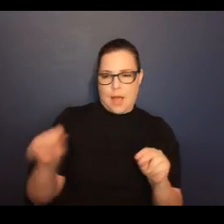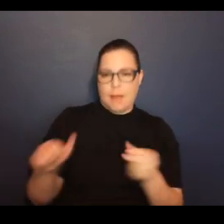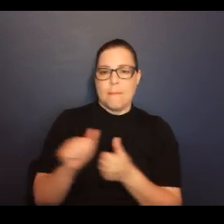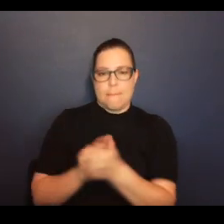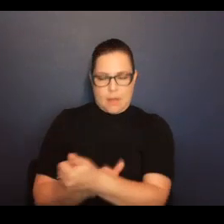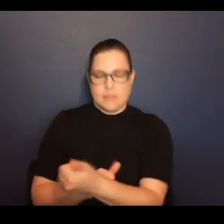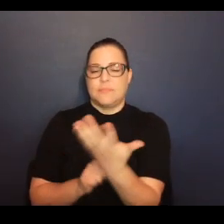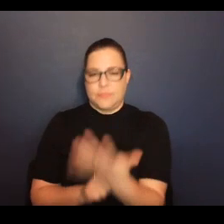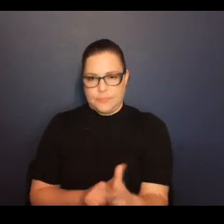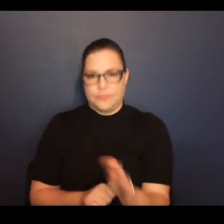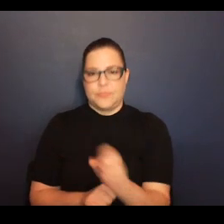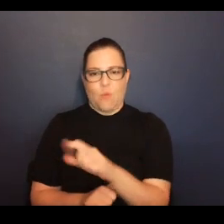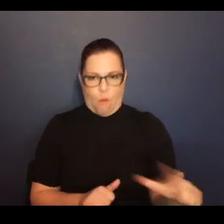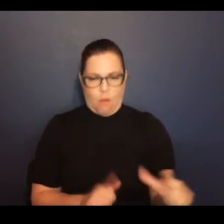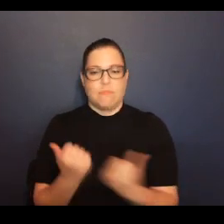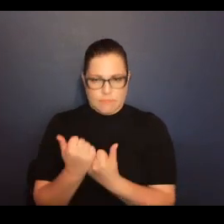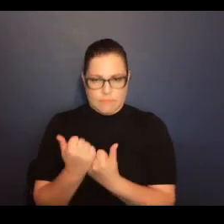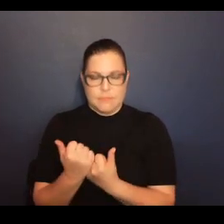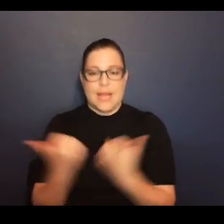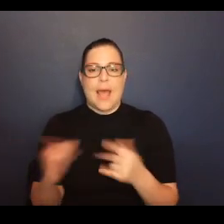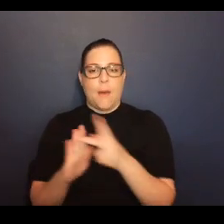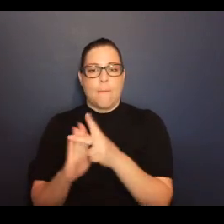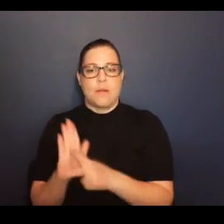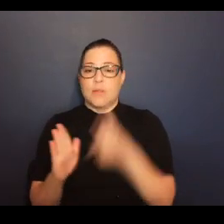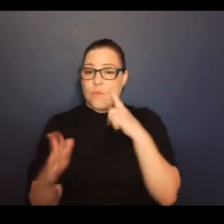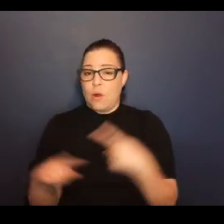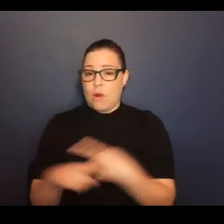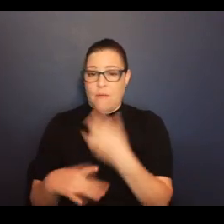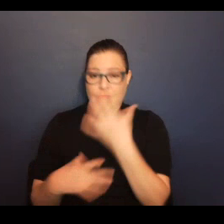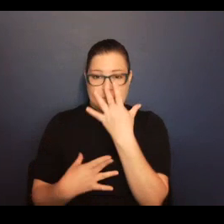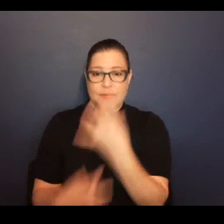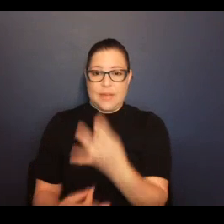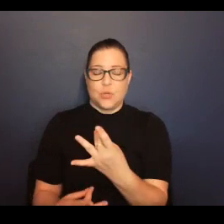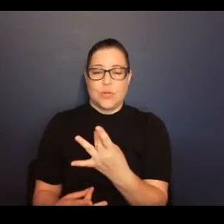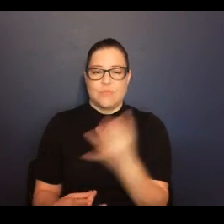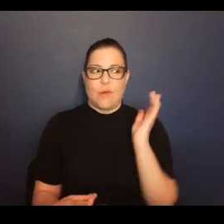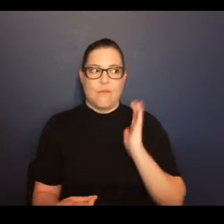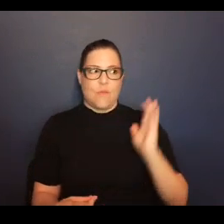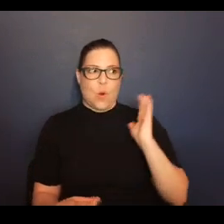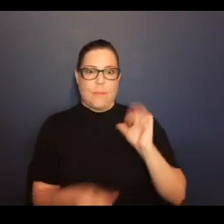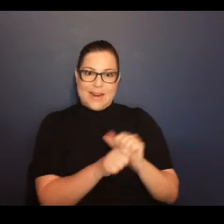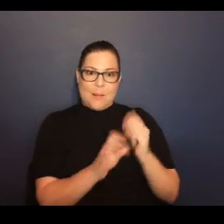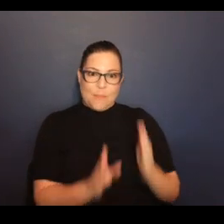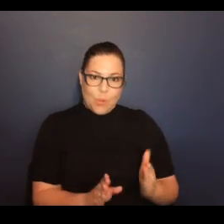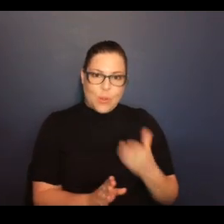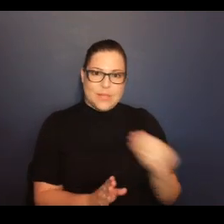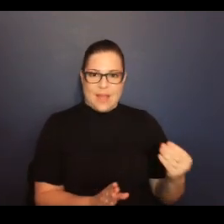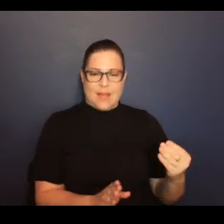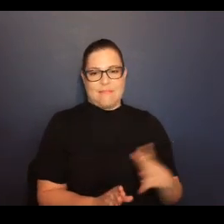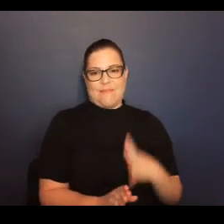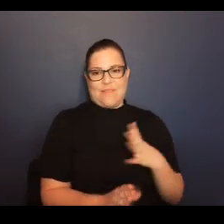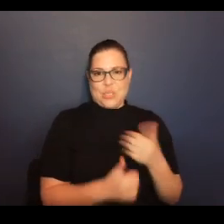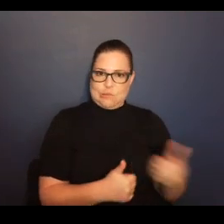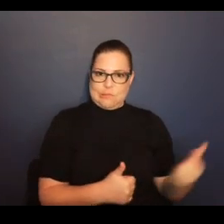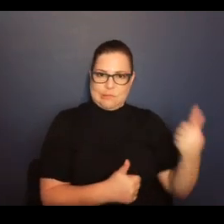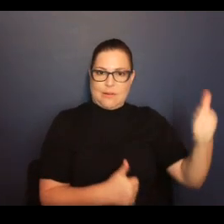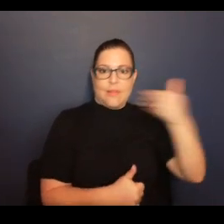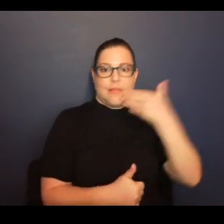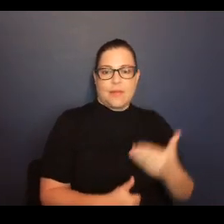motion passes unanimously. We now have a policy for conflicts of interest for former officials and employees. Thank you. Thank you. One